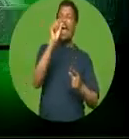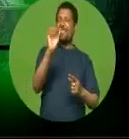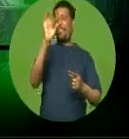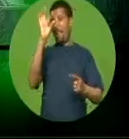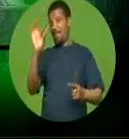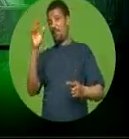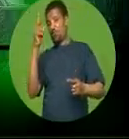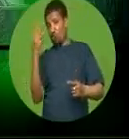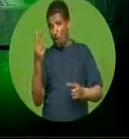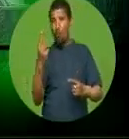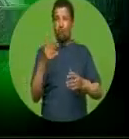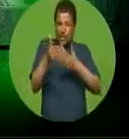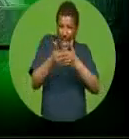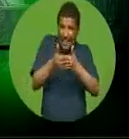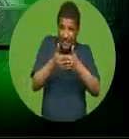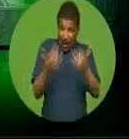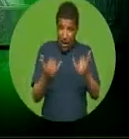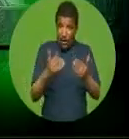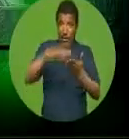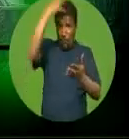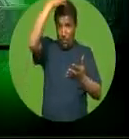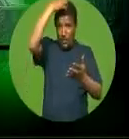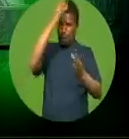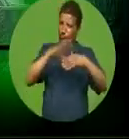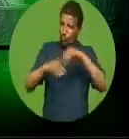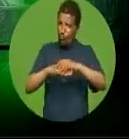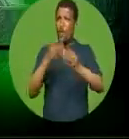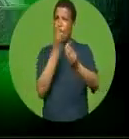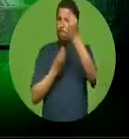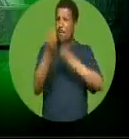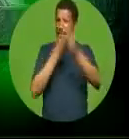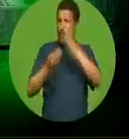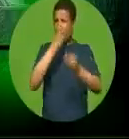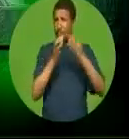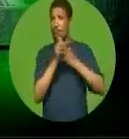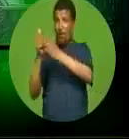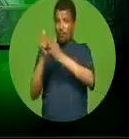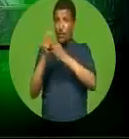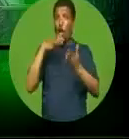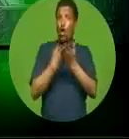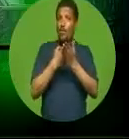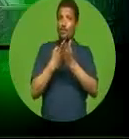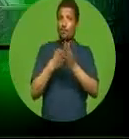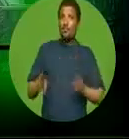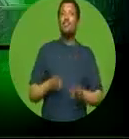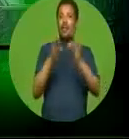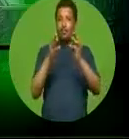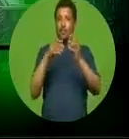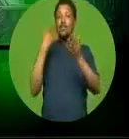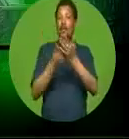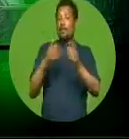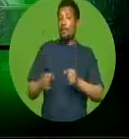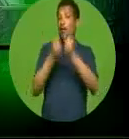government introduced a market-oriented economic system. The economic reforms made by the